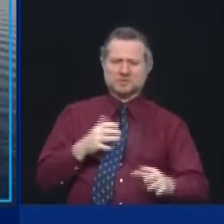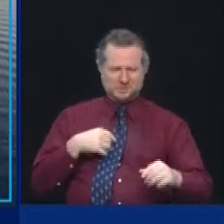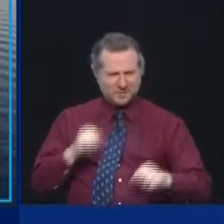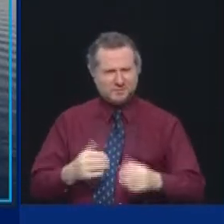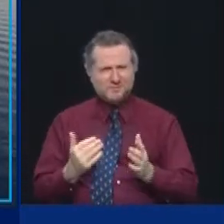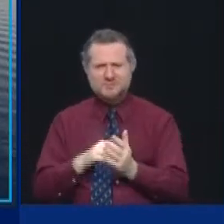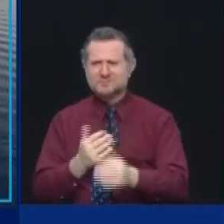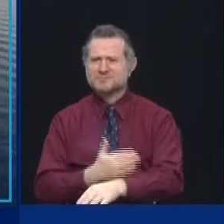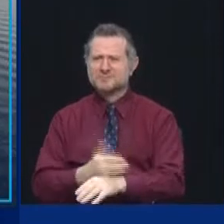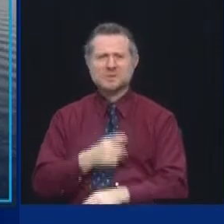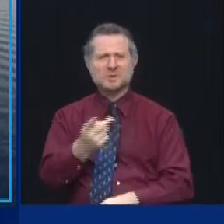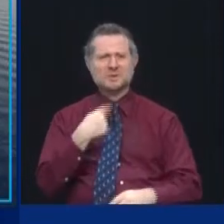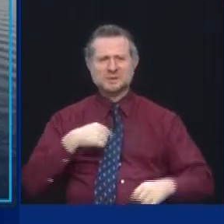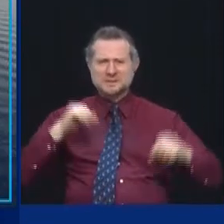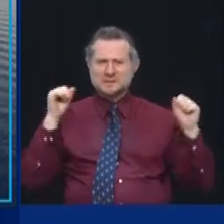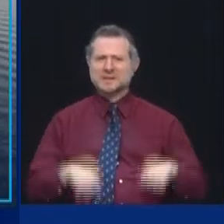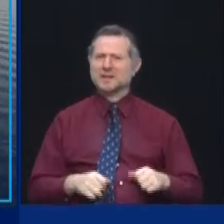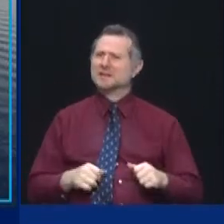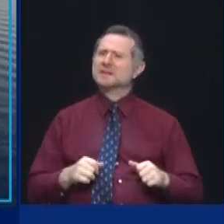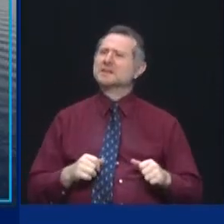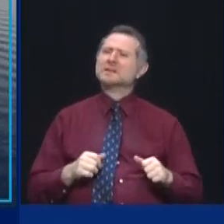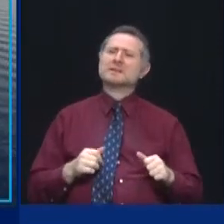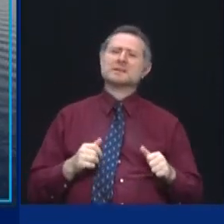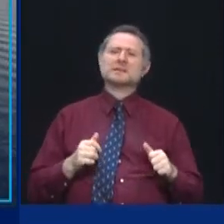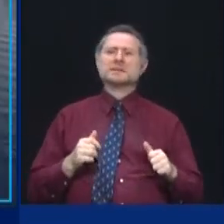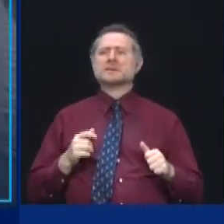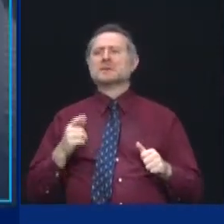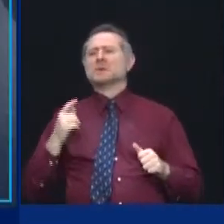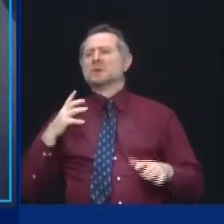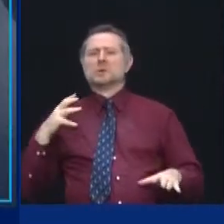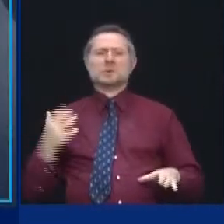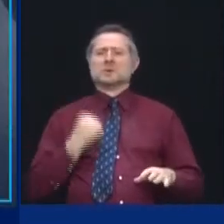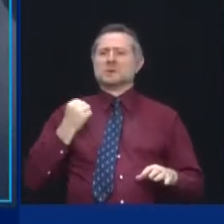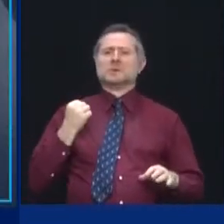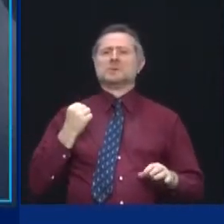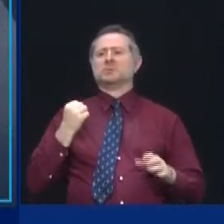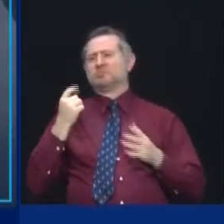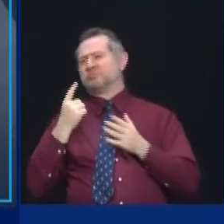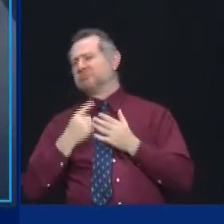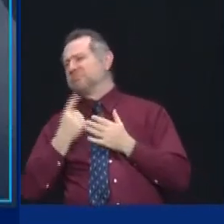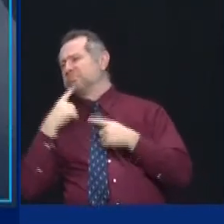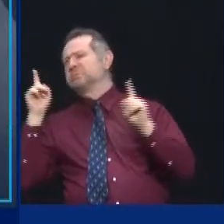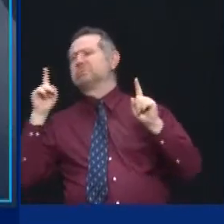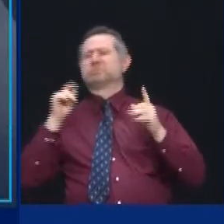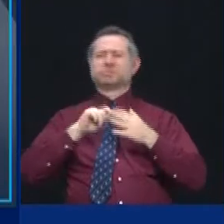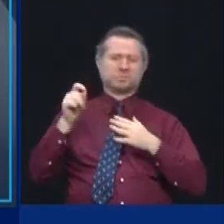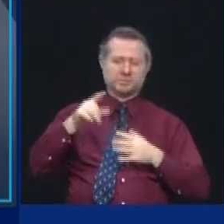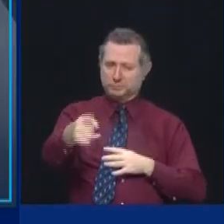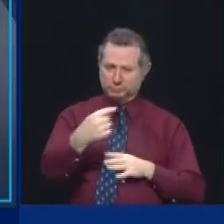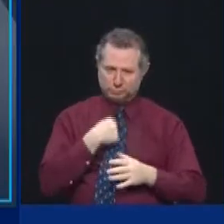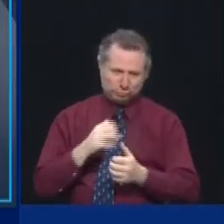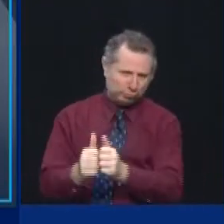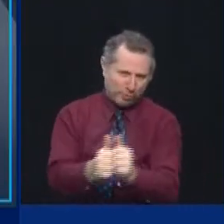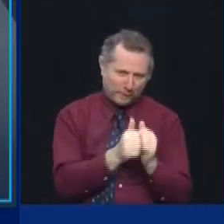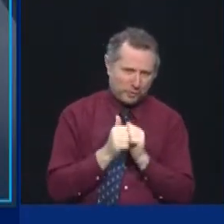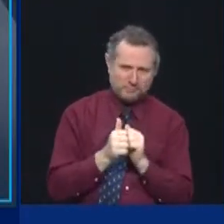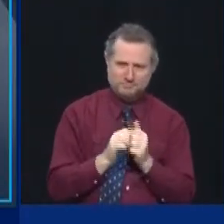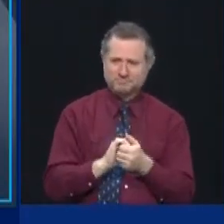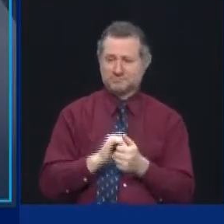But what did we do? We rose from where we were, and we built back better than ever